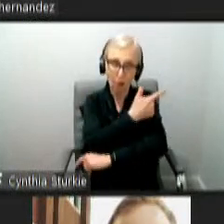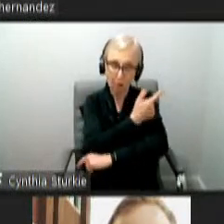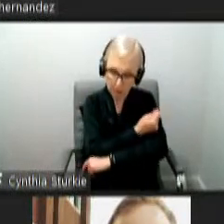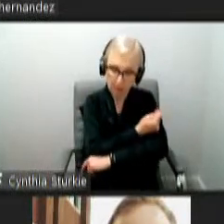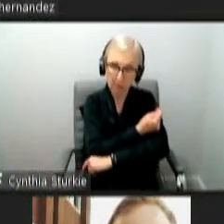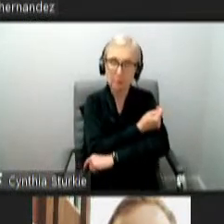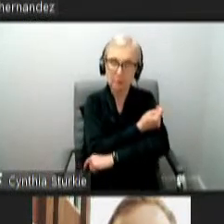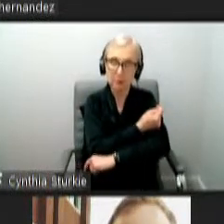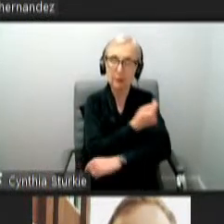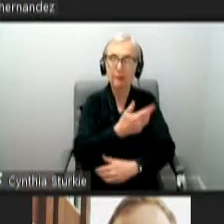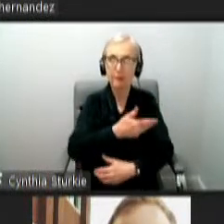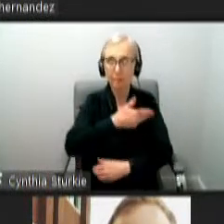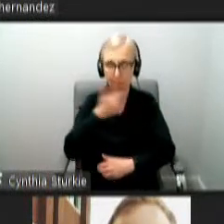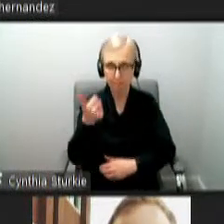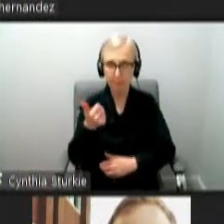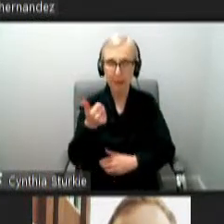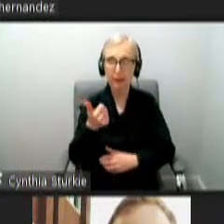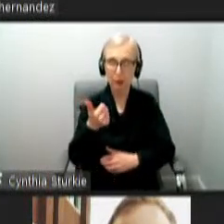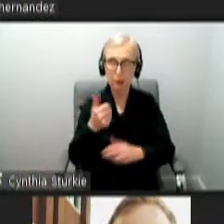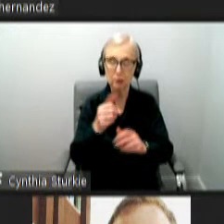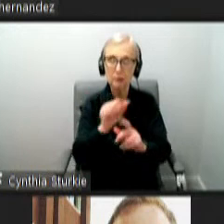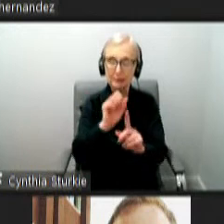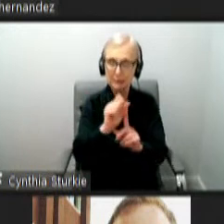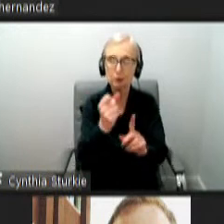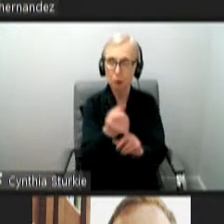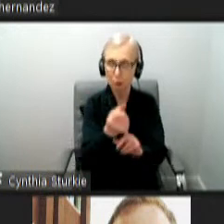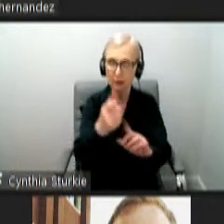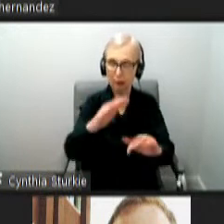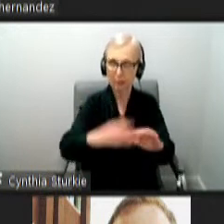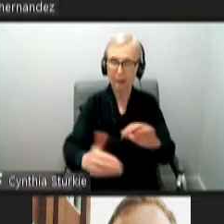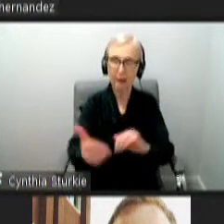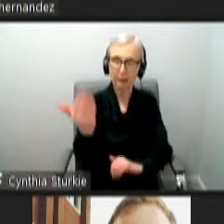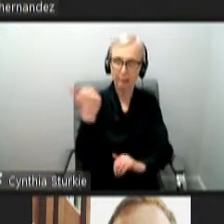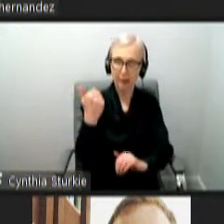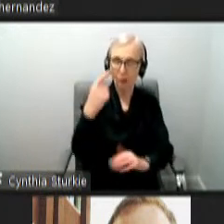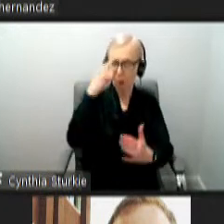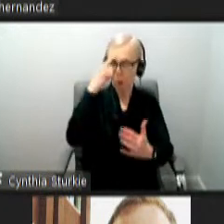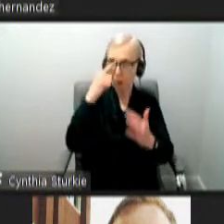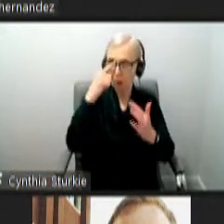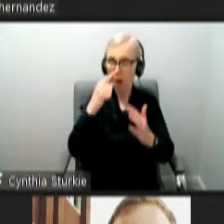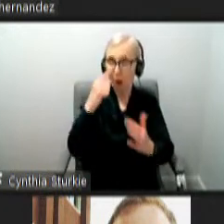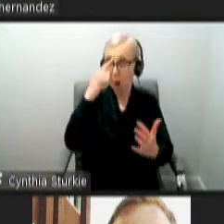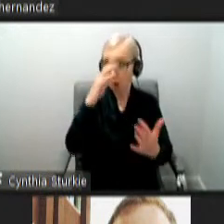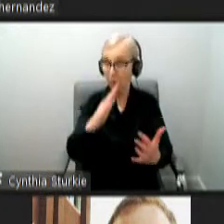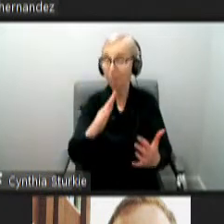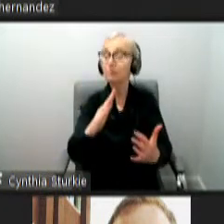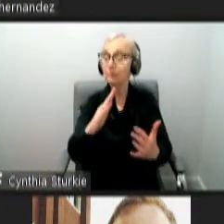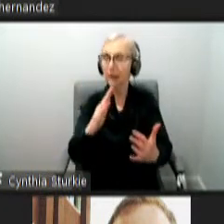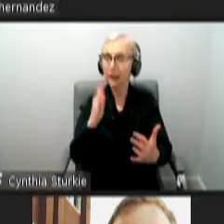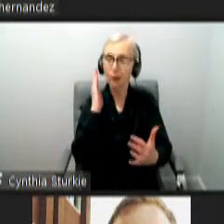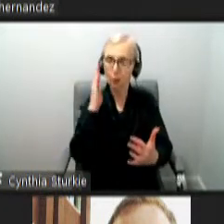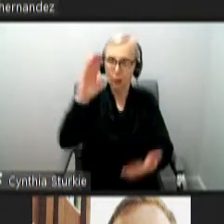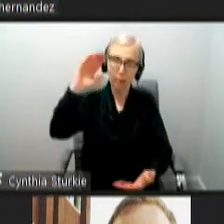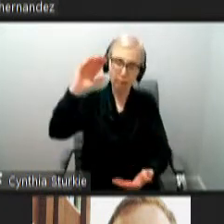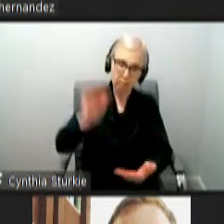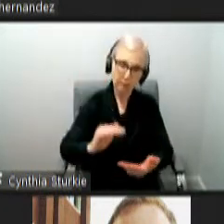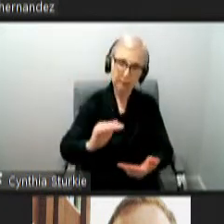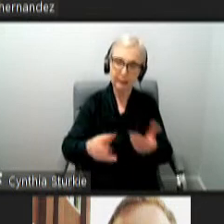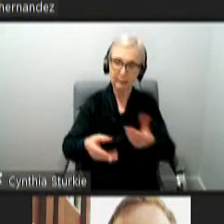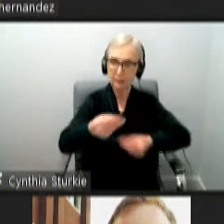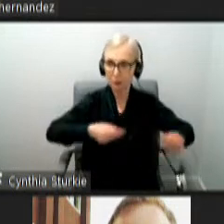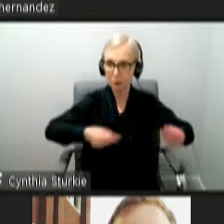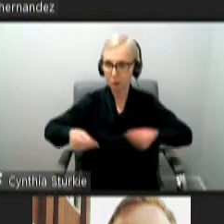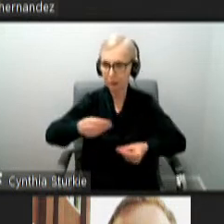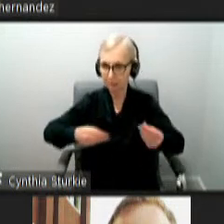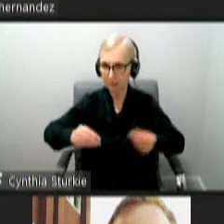been previously in the pandemic. And again, hoping that translates to at least a period of time where we have much less COVID-19